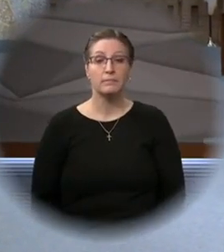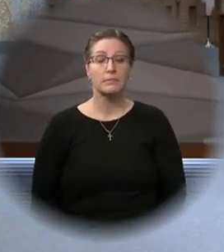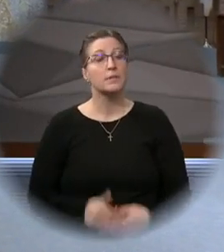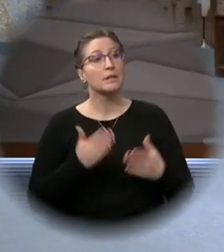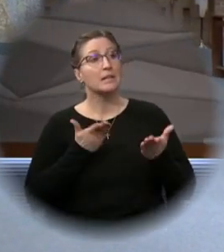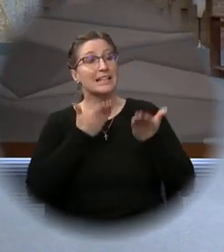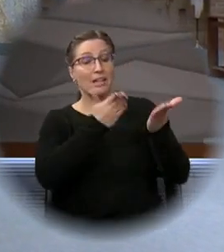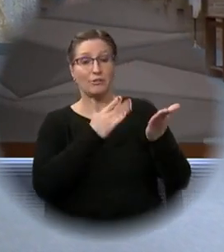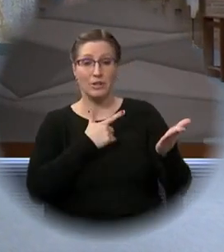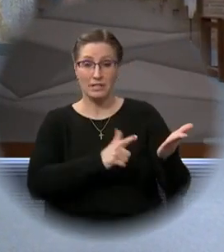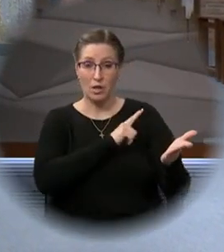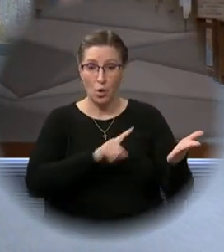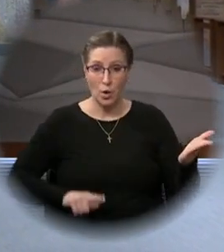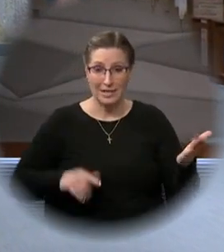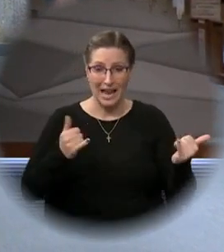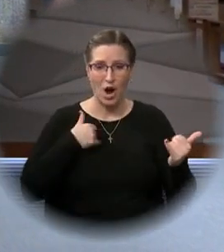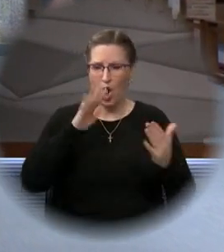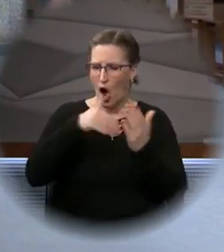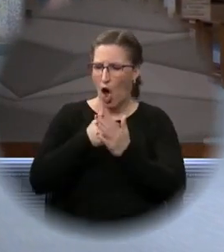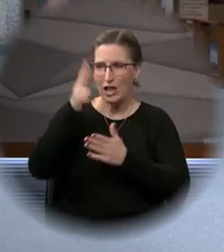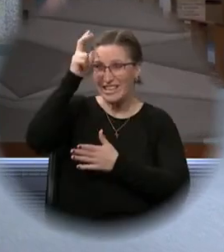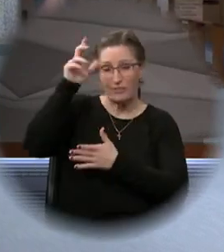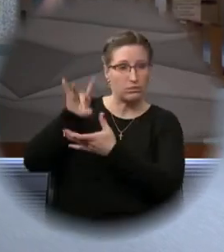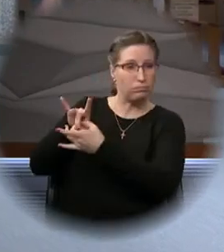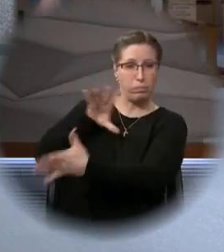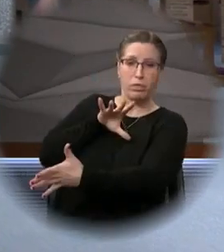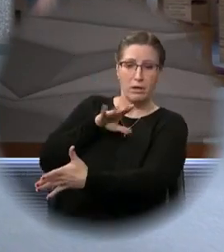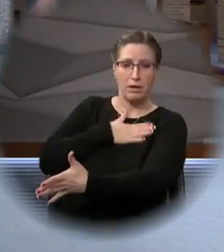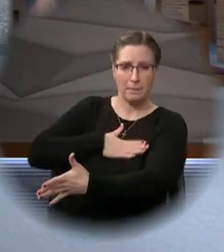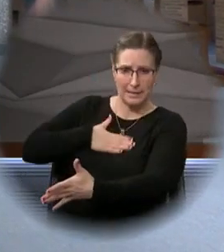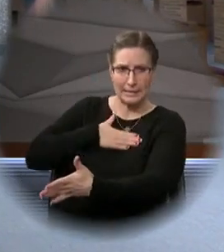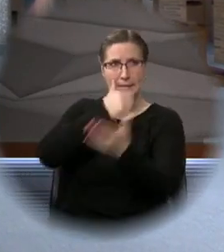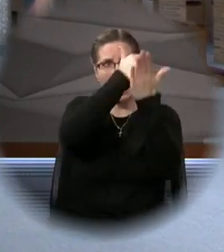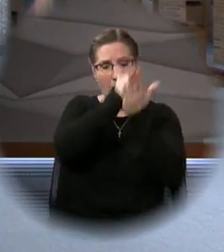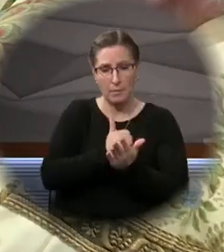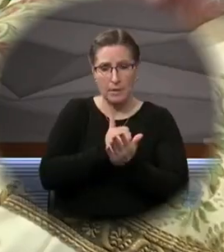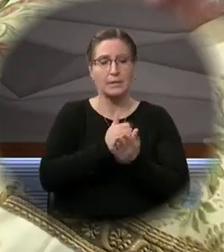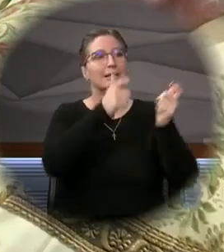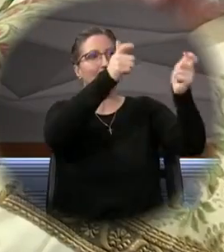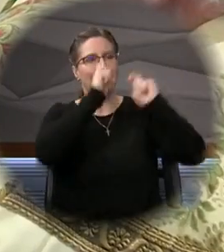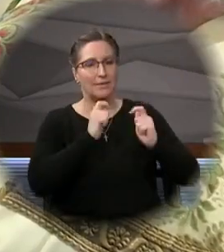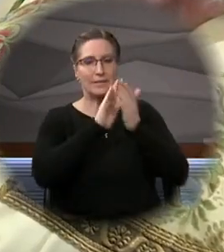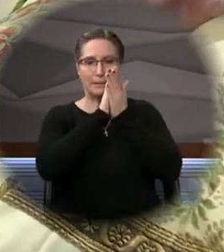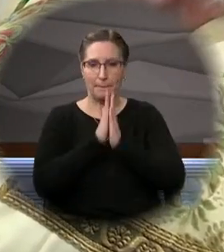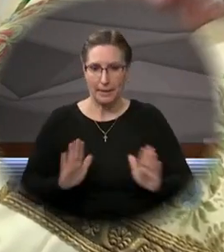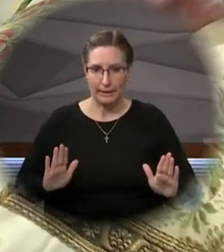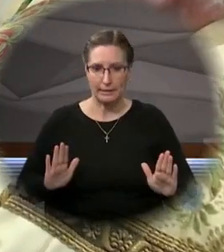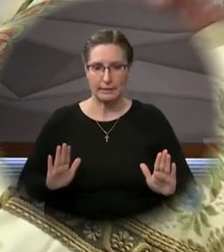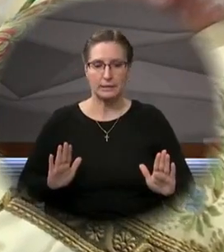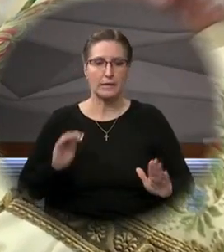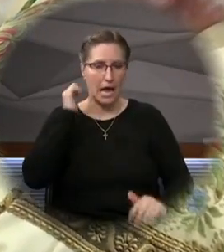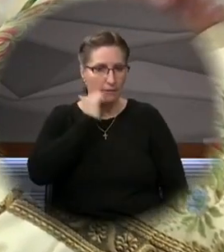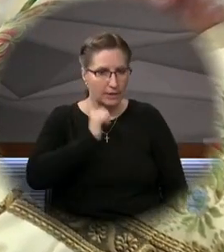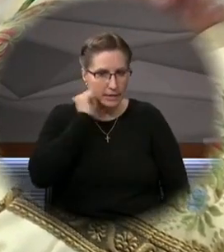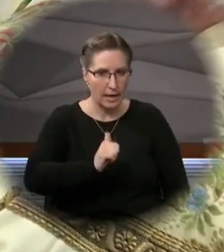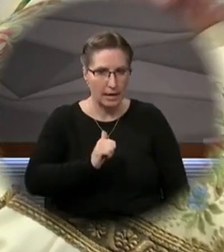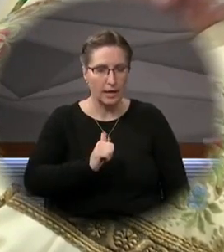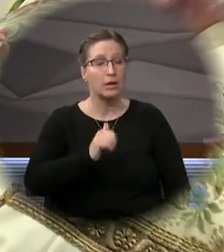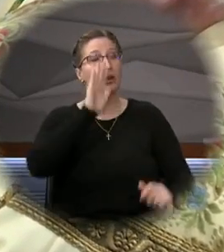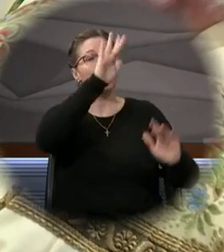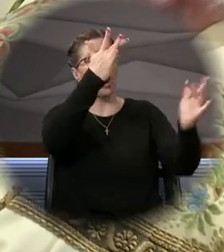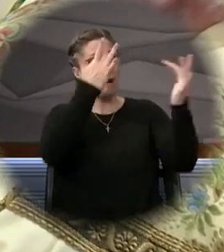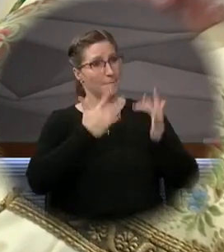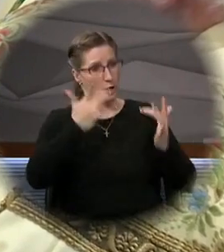Deliver us, Lord, we pray, from every evil. Graciously grant peace in our days, that by the help of